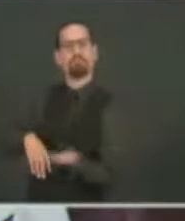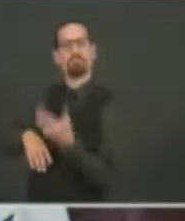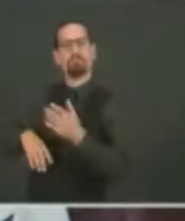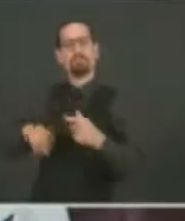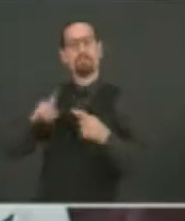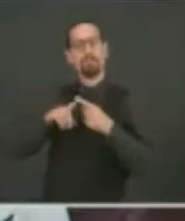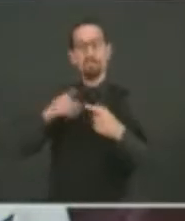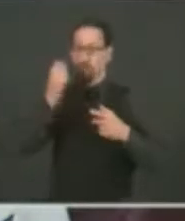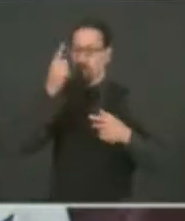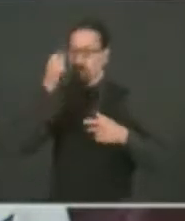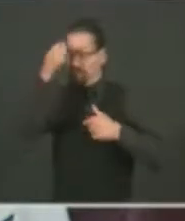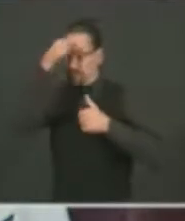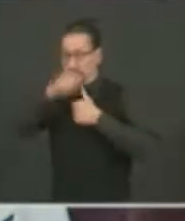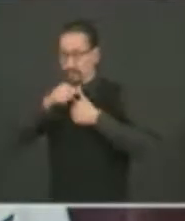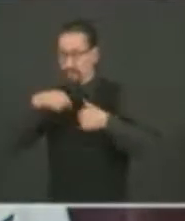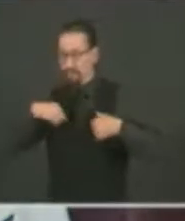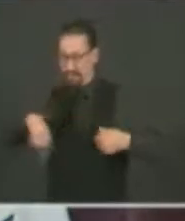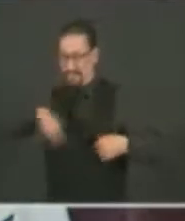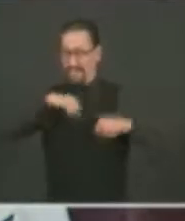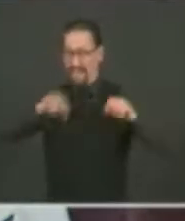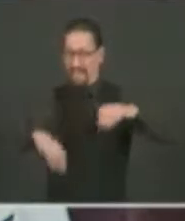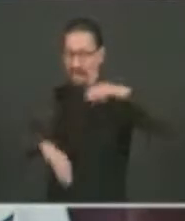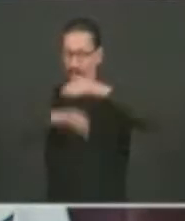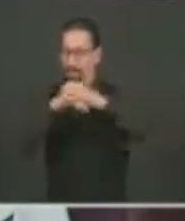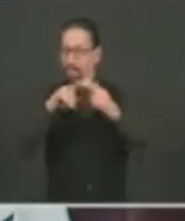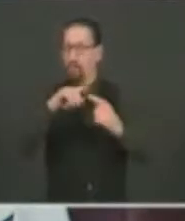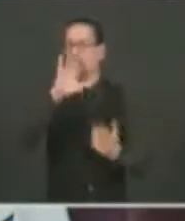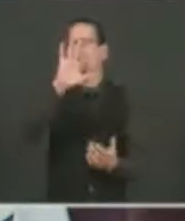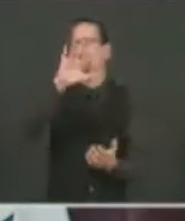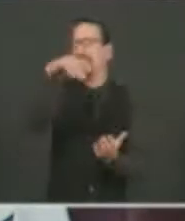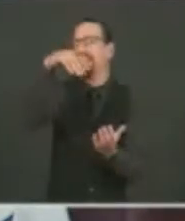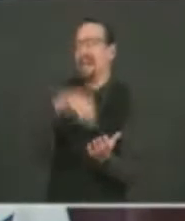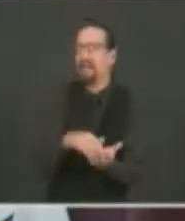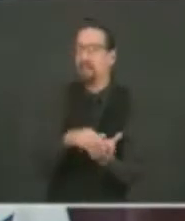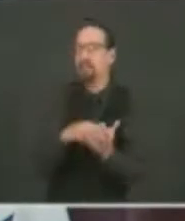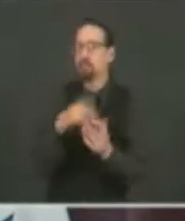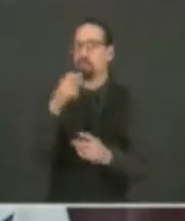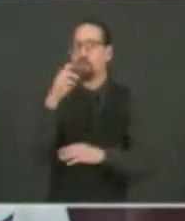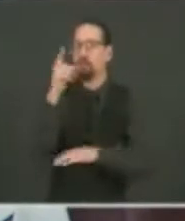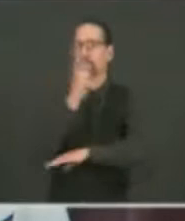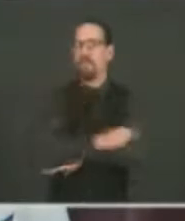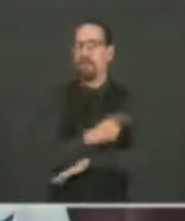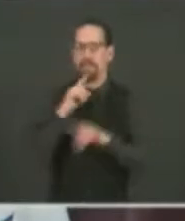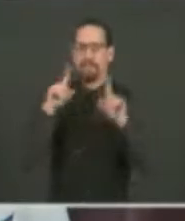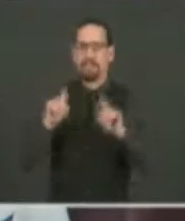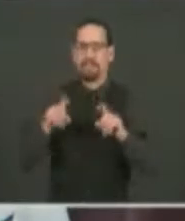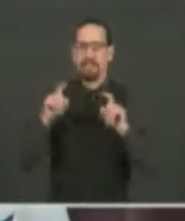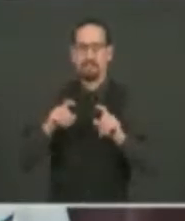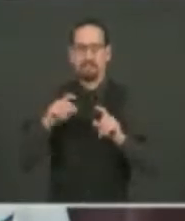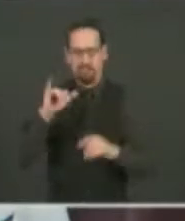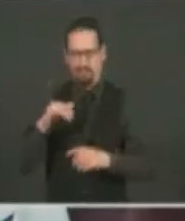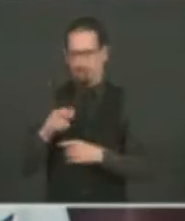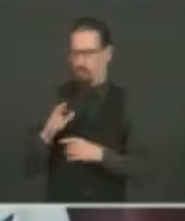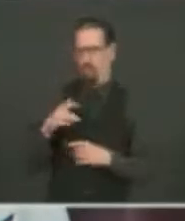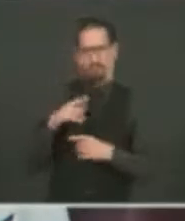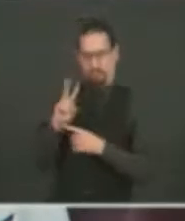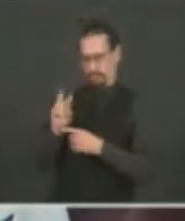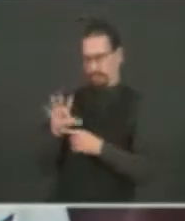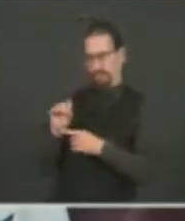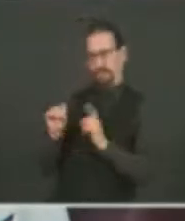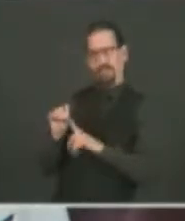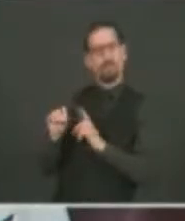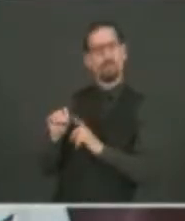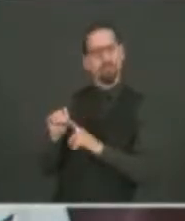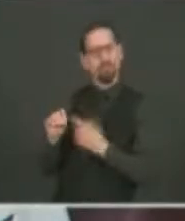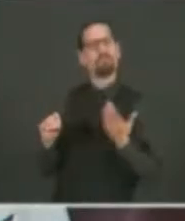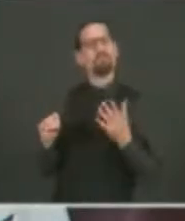a day, just in K through 12. So I hope that gives you a sense of confidence and